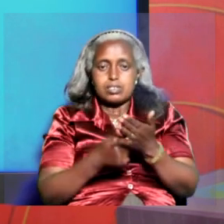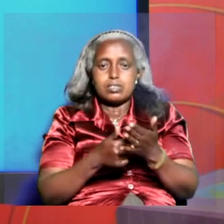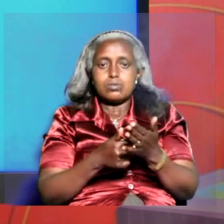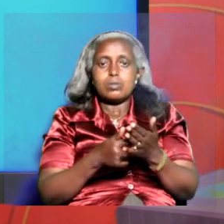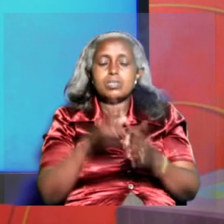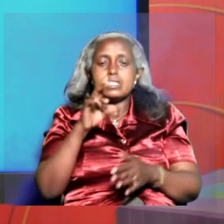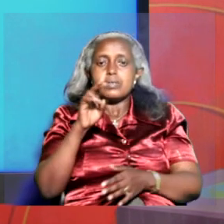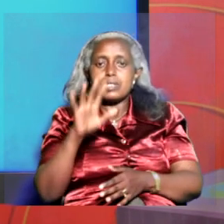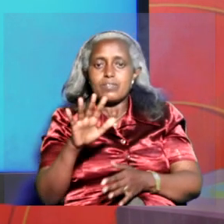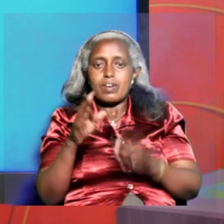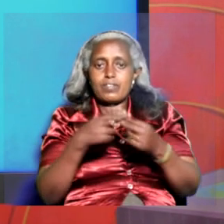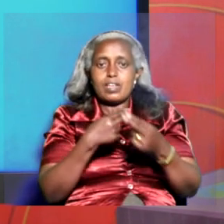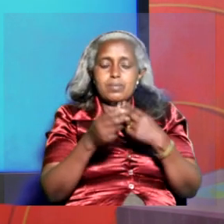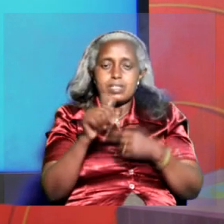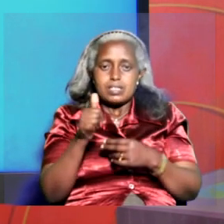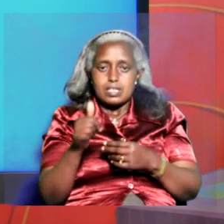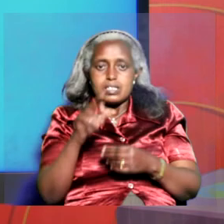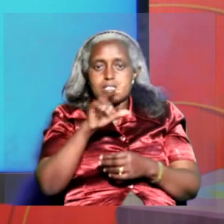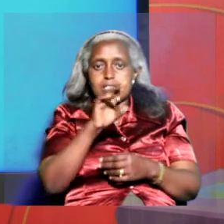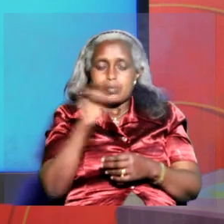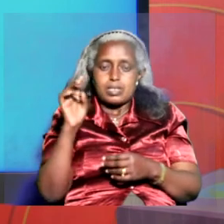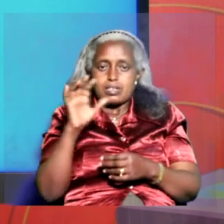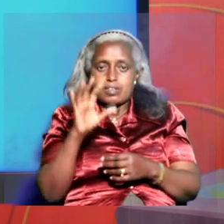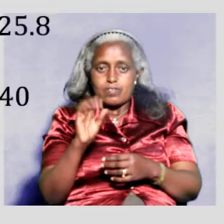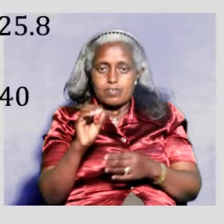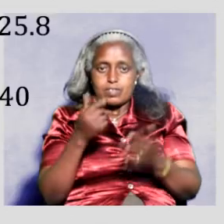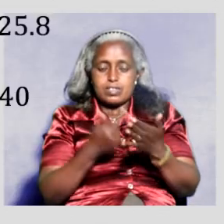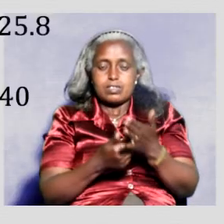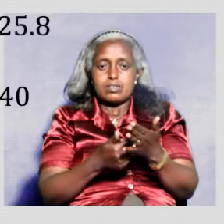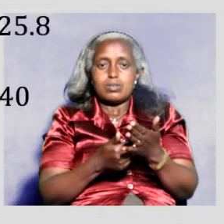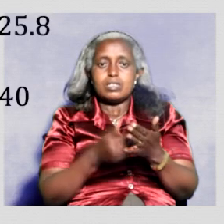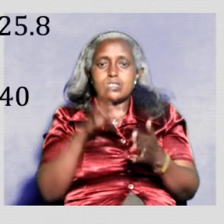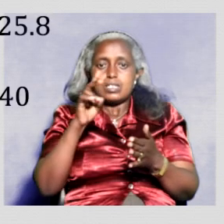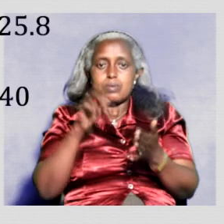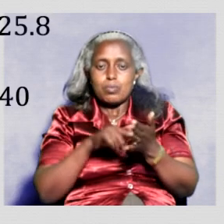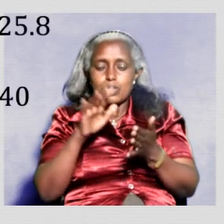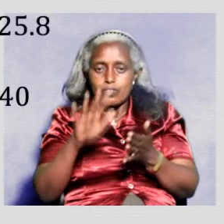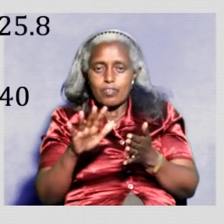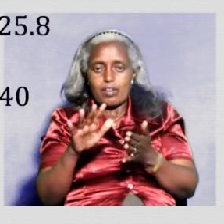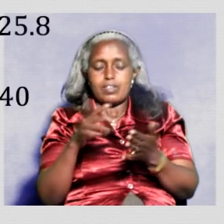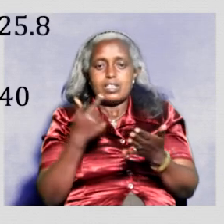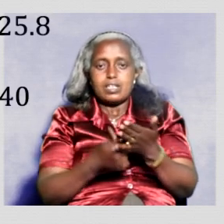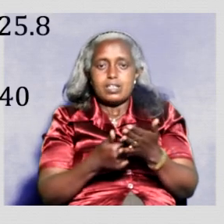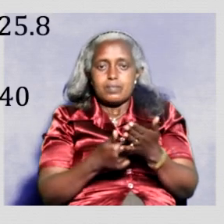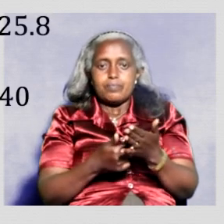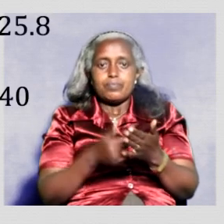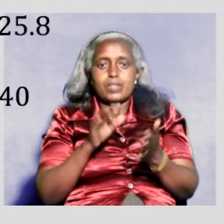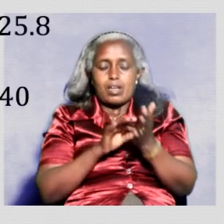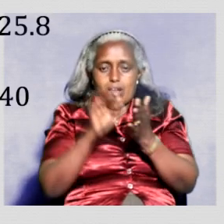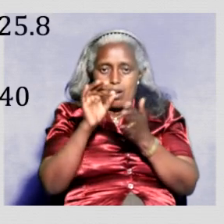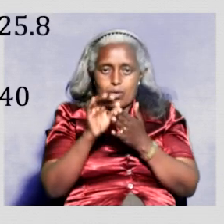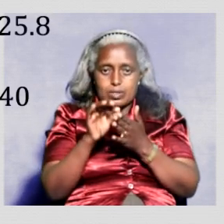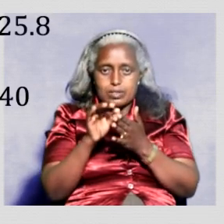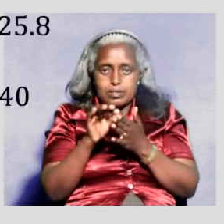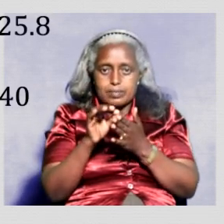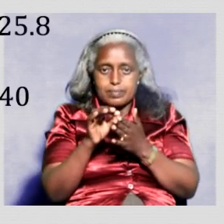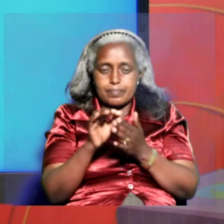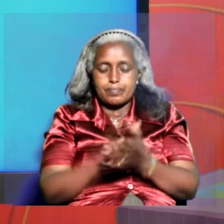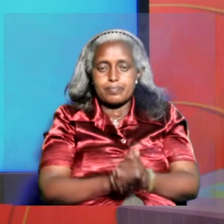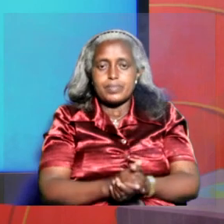will be 75 times 10, 750 over 100, it is 7.5 item. So let's count. 1, 2, 3, 4,